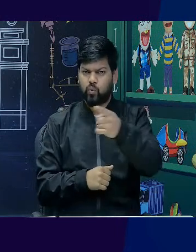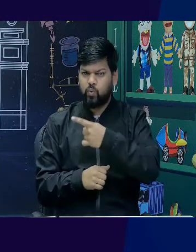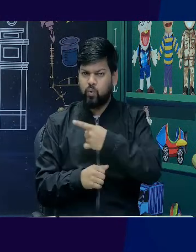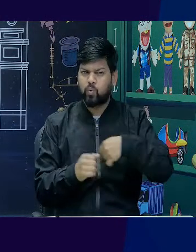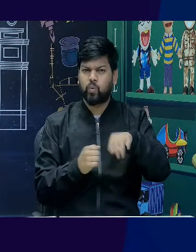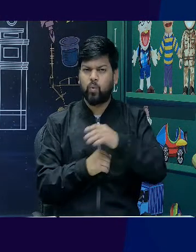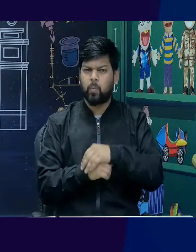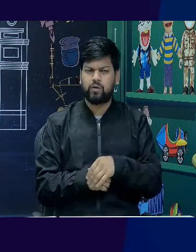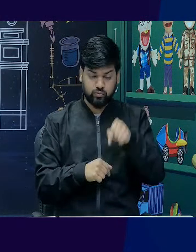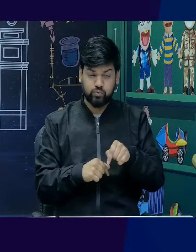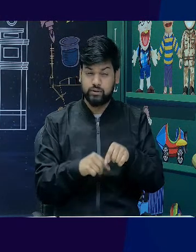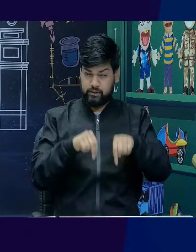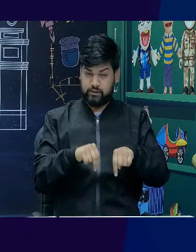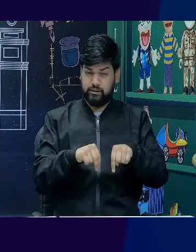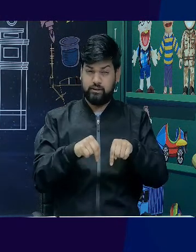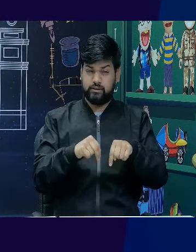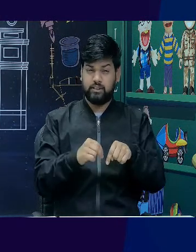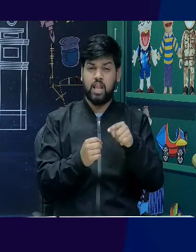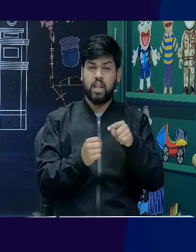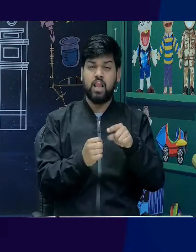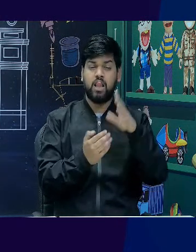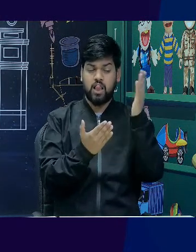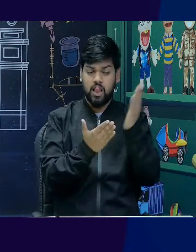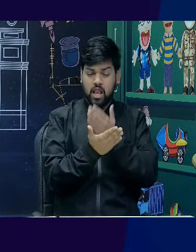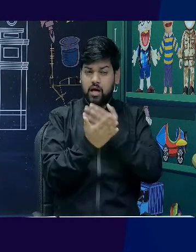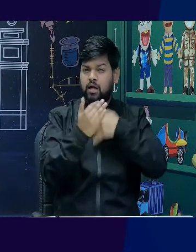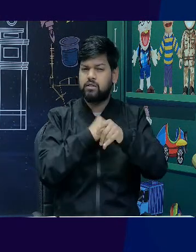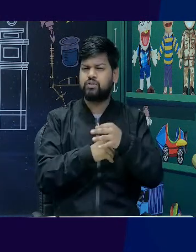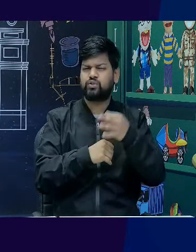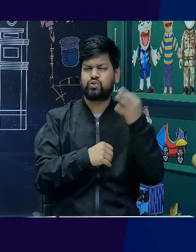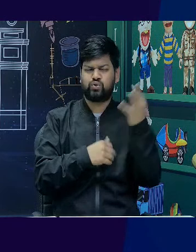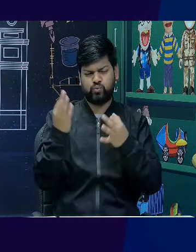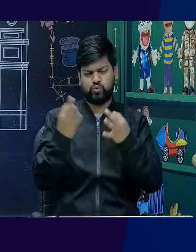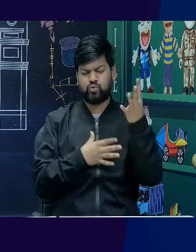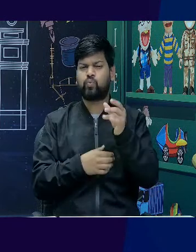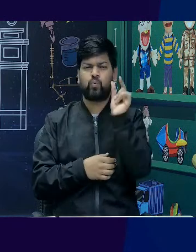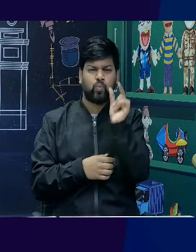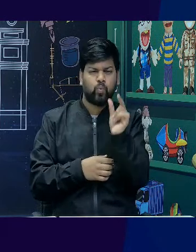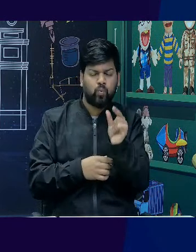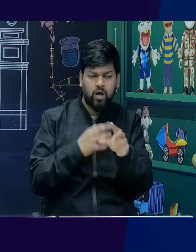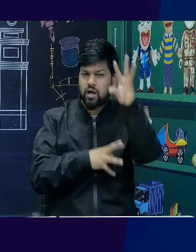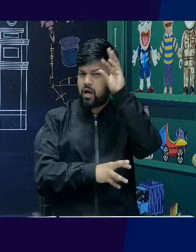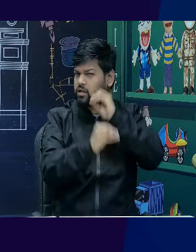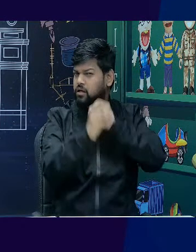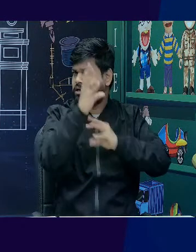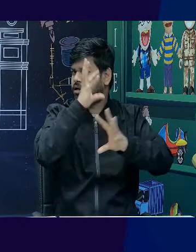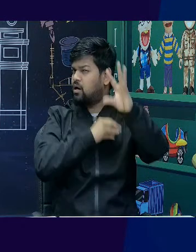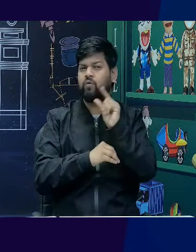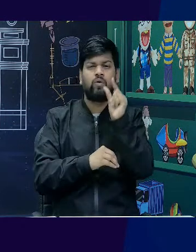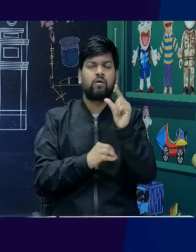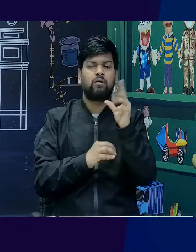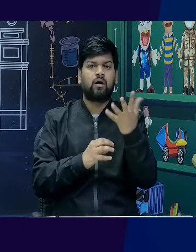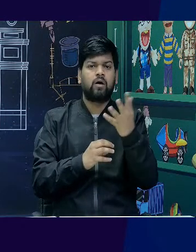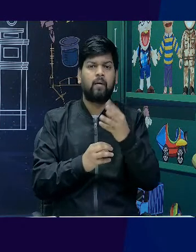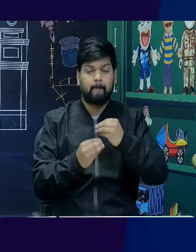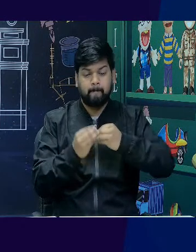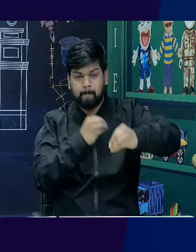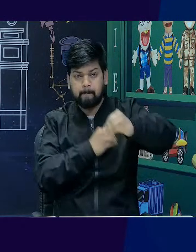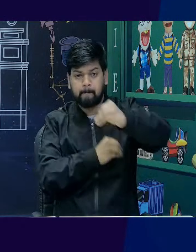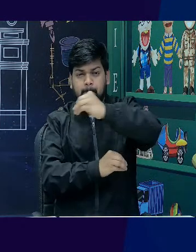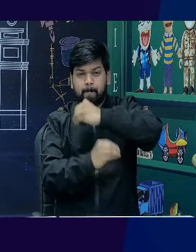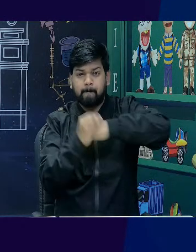this lesson. So the first is mixed economy. So what do we mean by mixed economy is when we